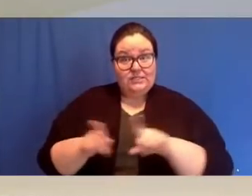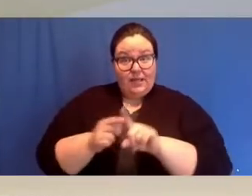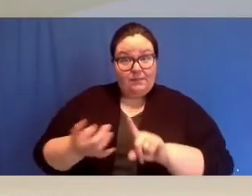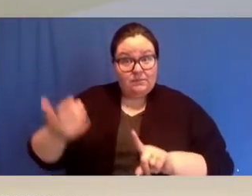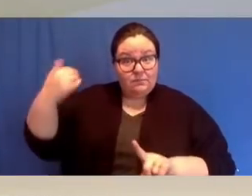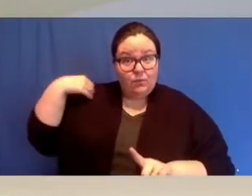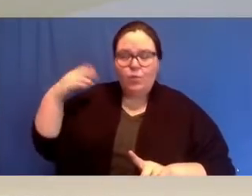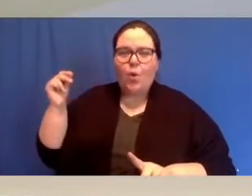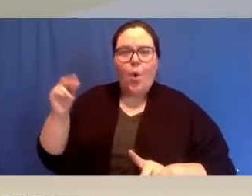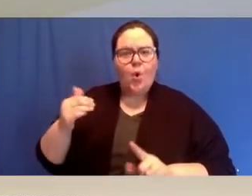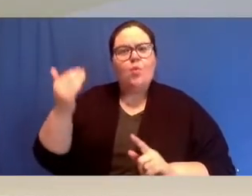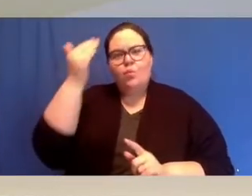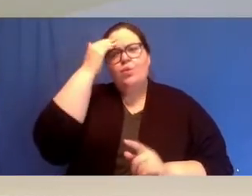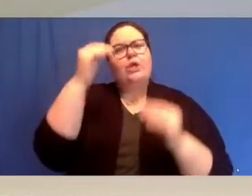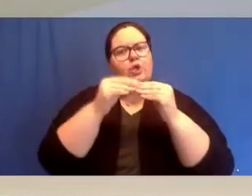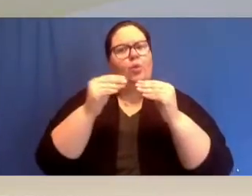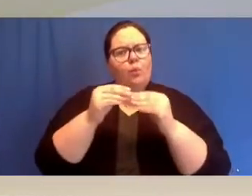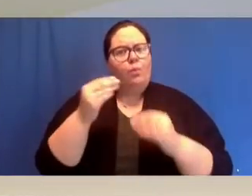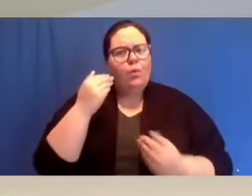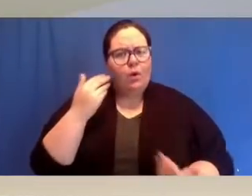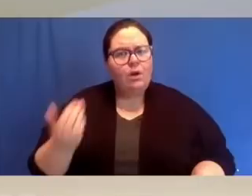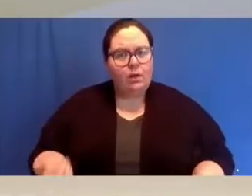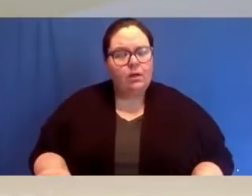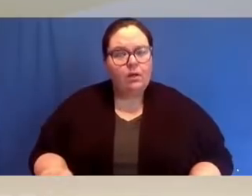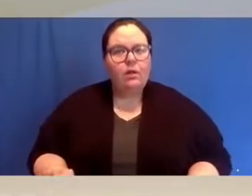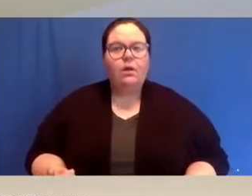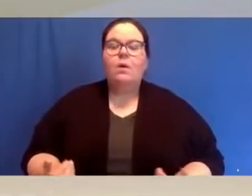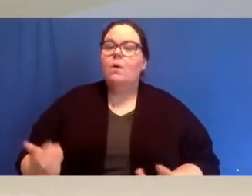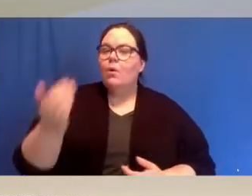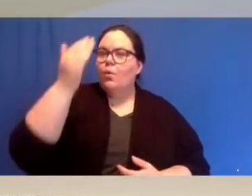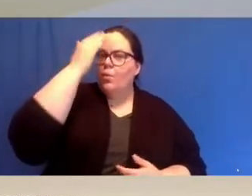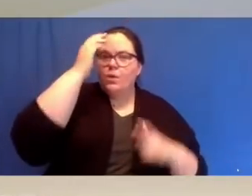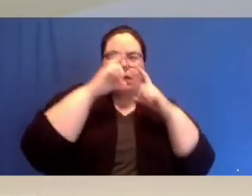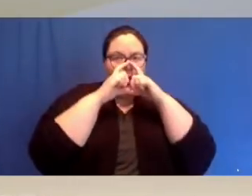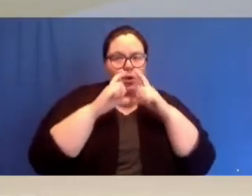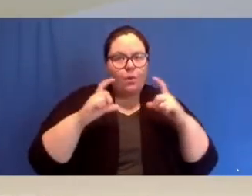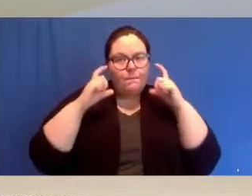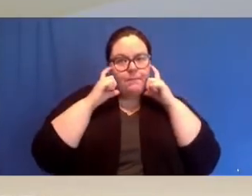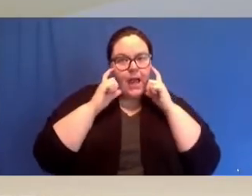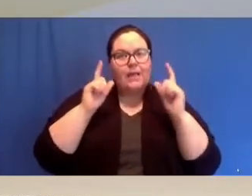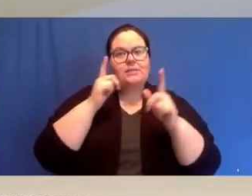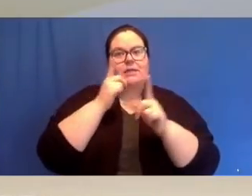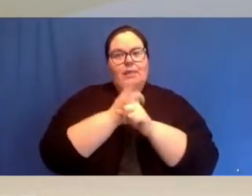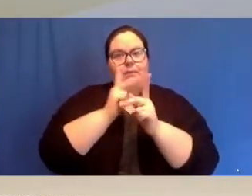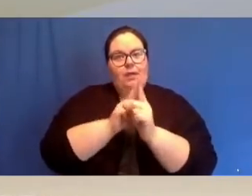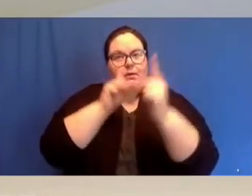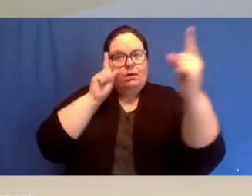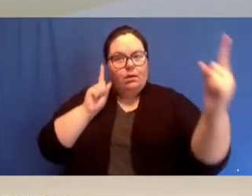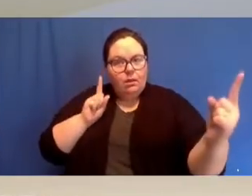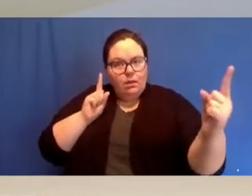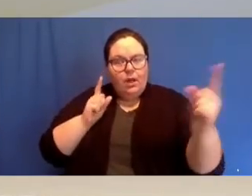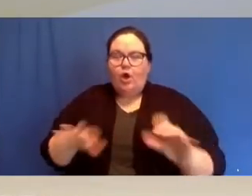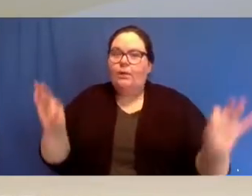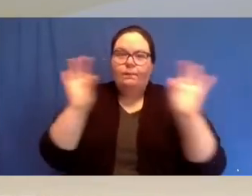more than we did when we started this pandemic. We know that masking and physical distancing really important. We now know